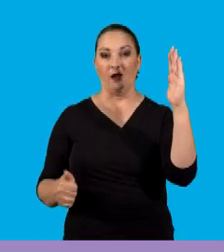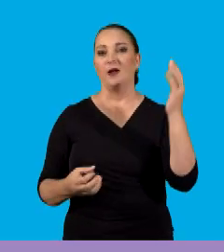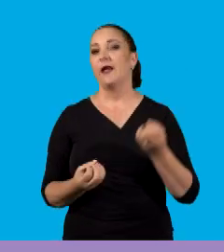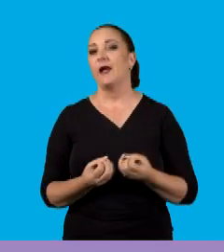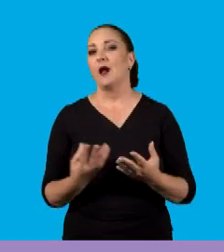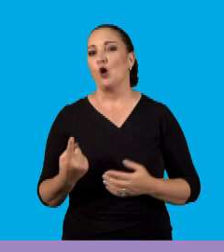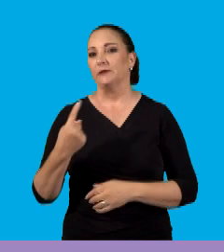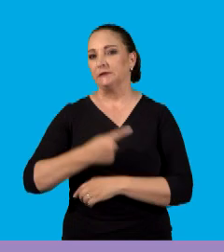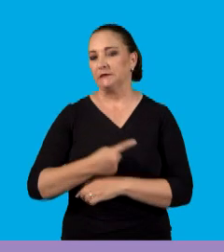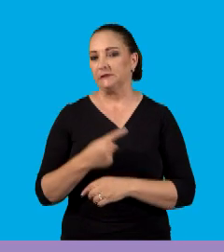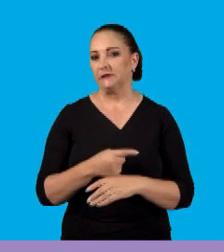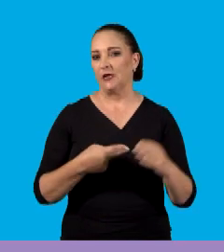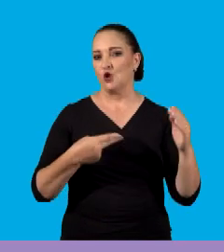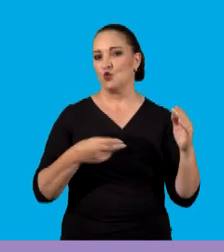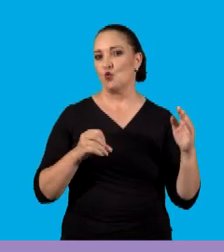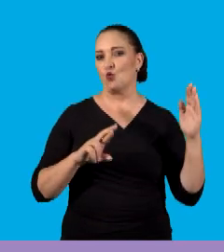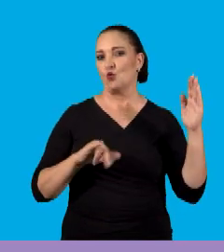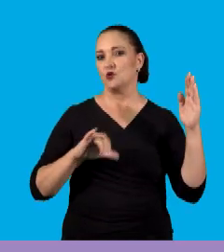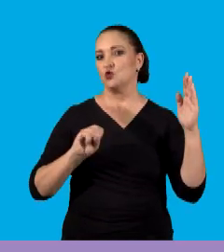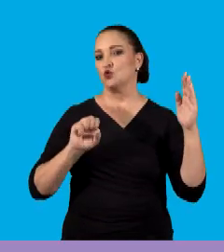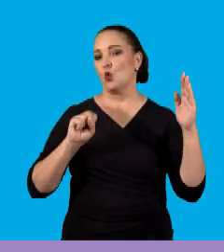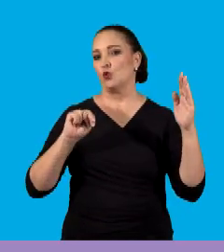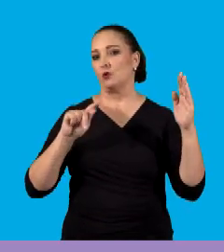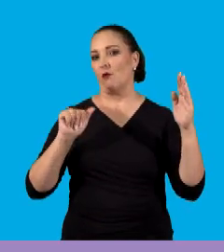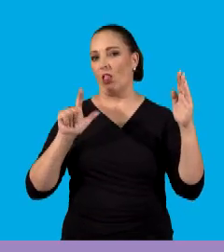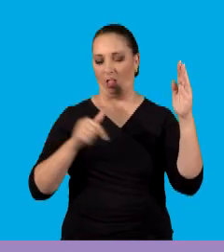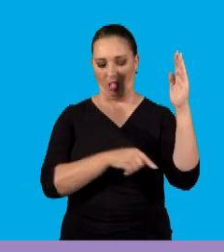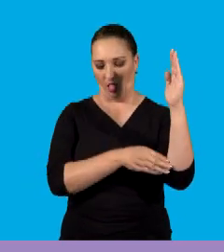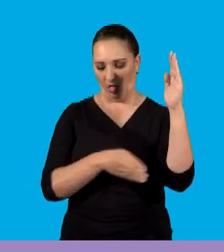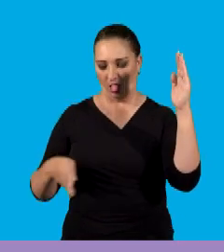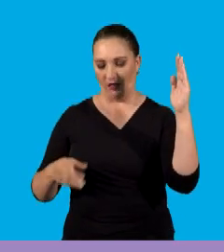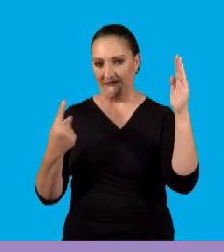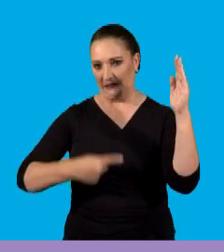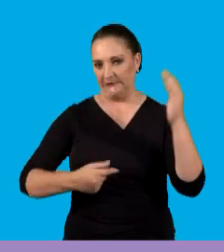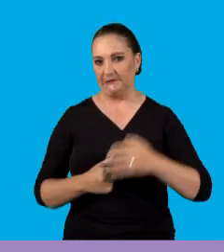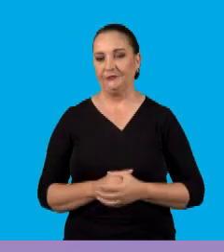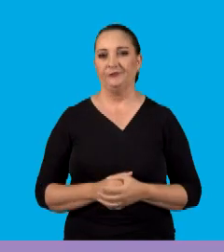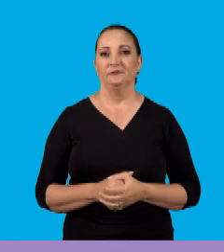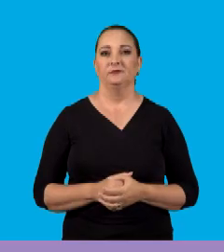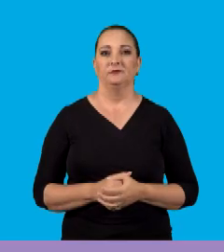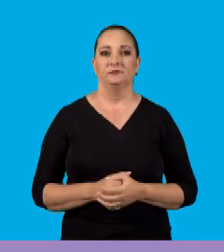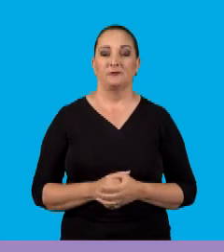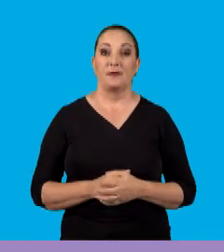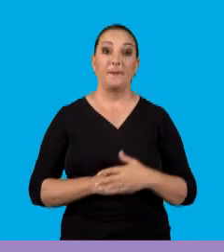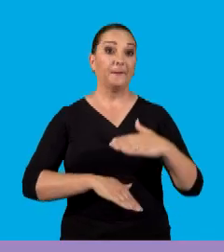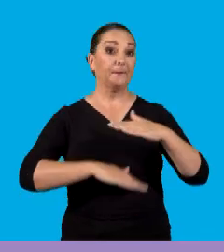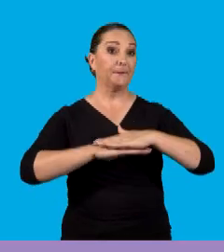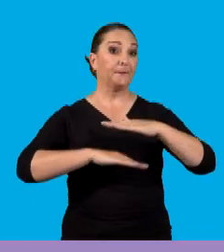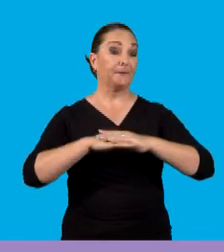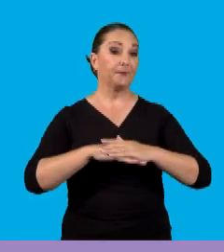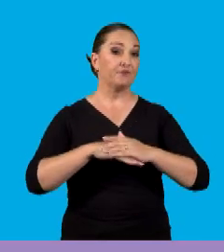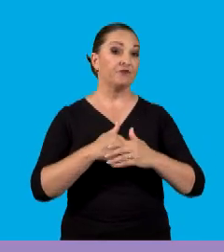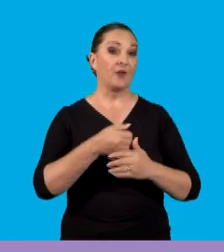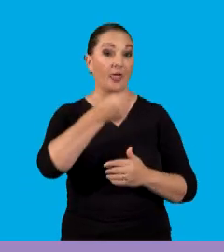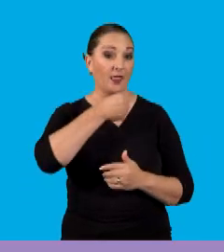represented with the horizontal values. Let's look at our questions there. It says they identify the maximum